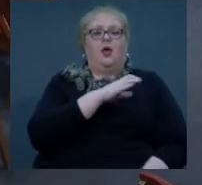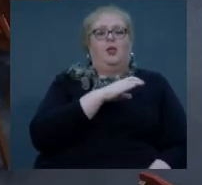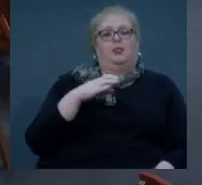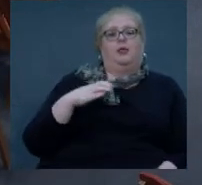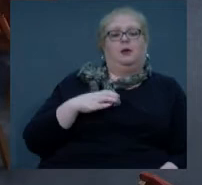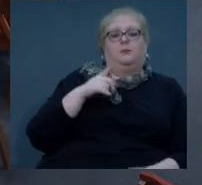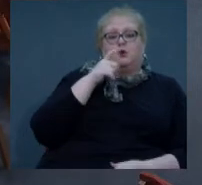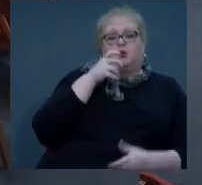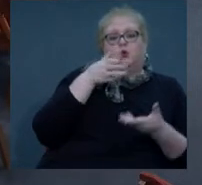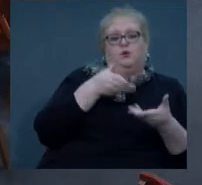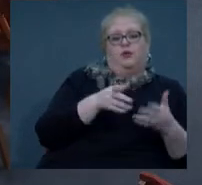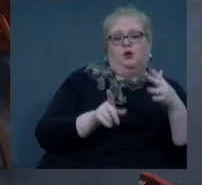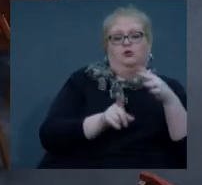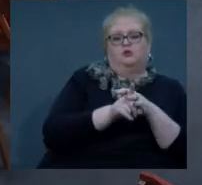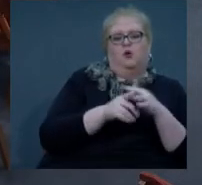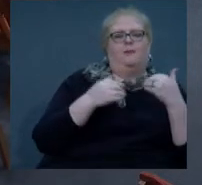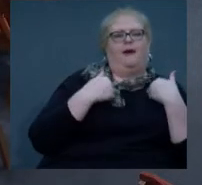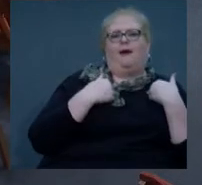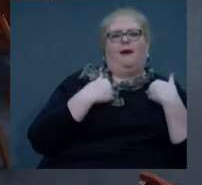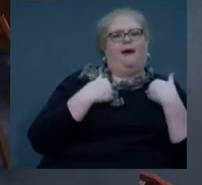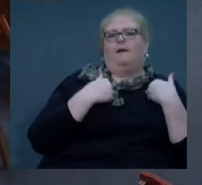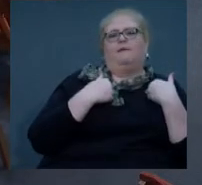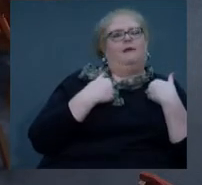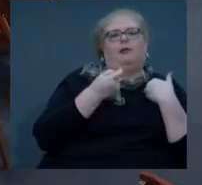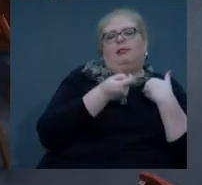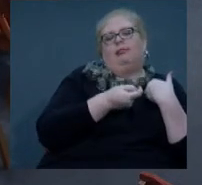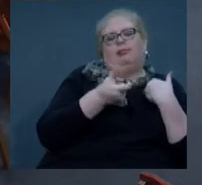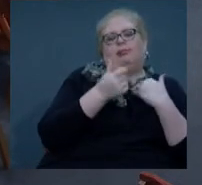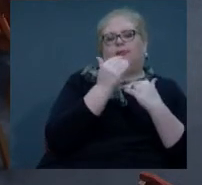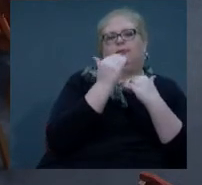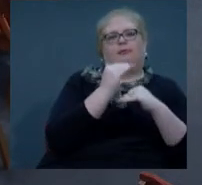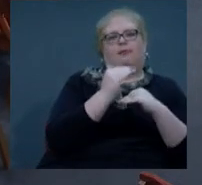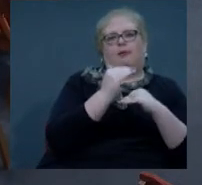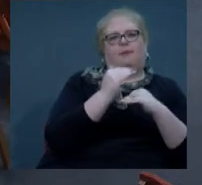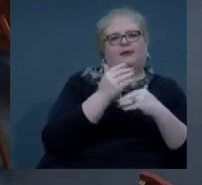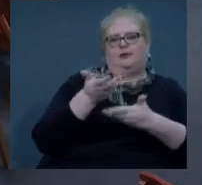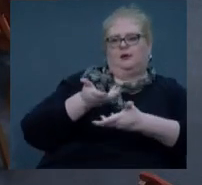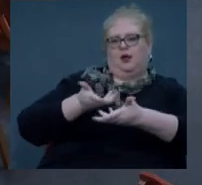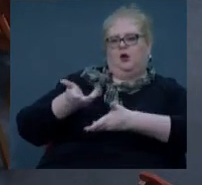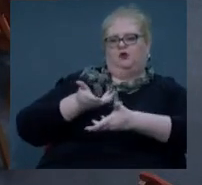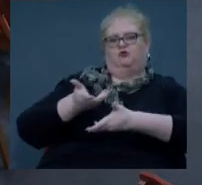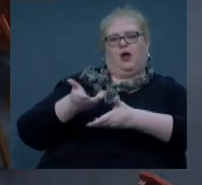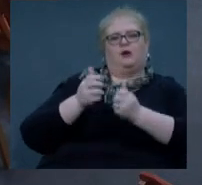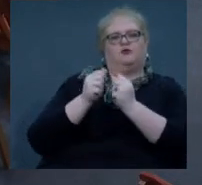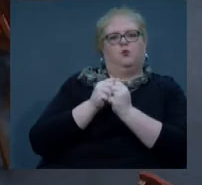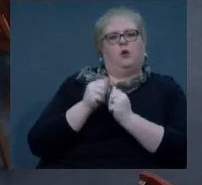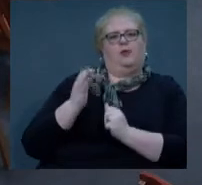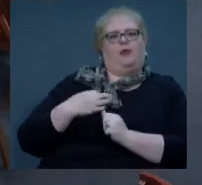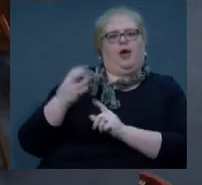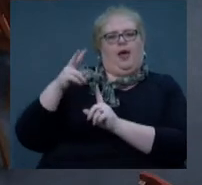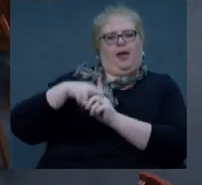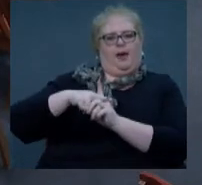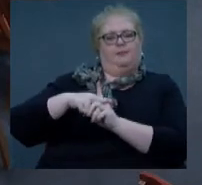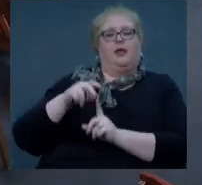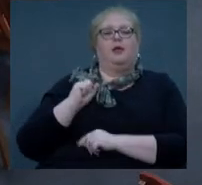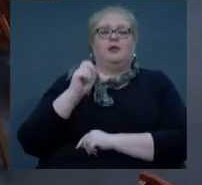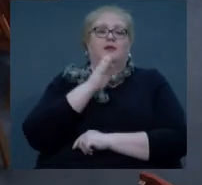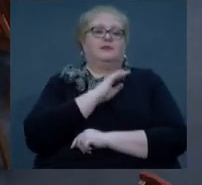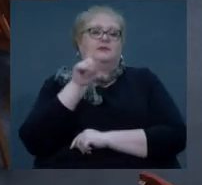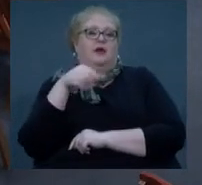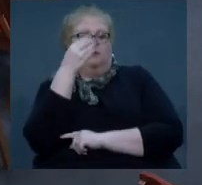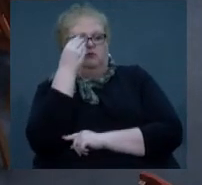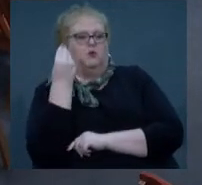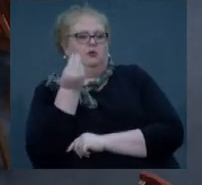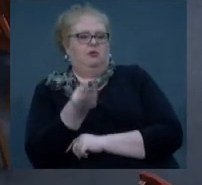limited interaction with the applicant about what they're needing to do. Staff is basically making them aware of what they need